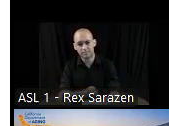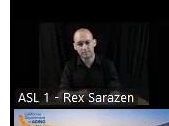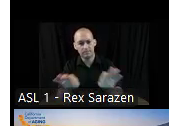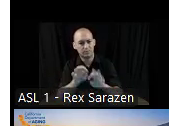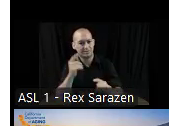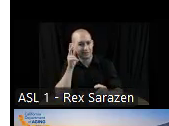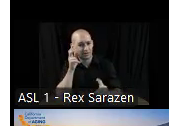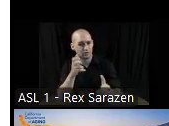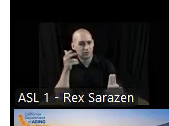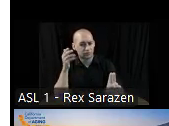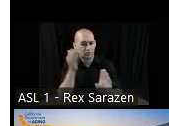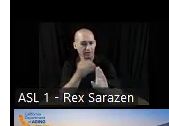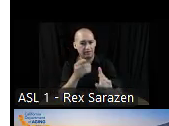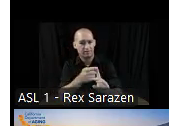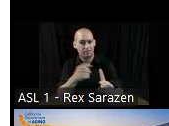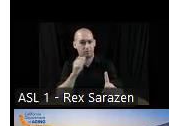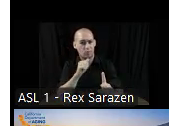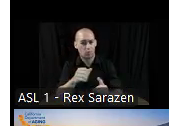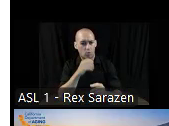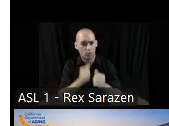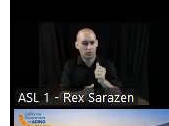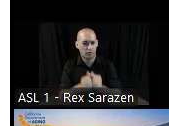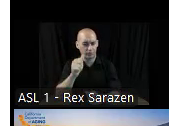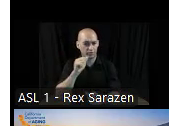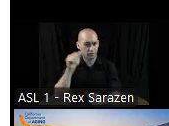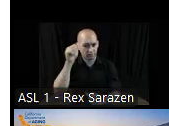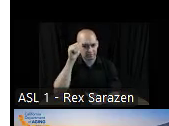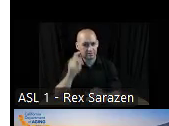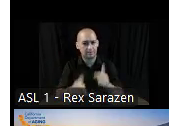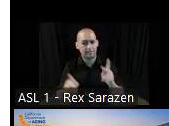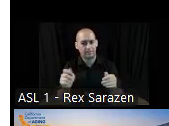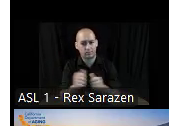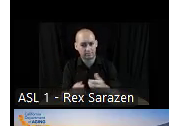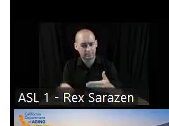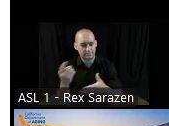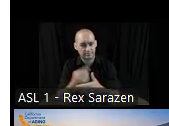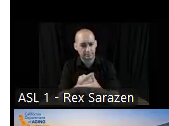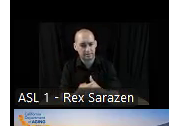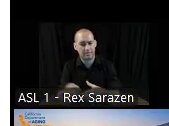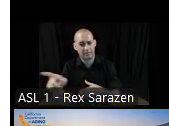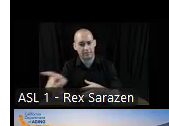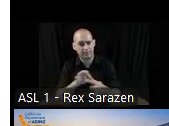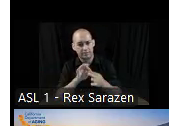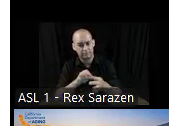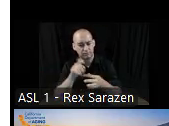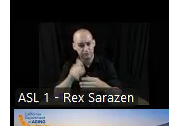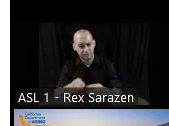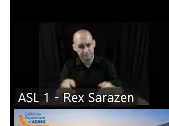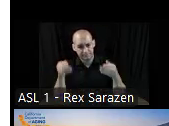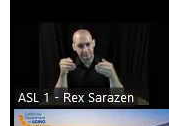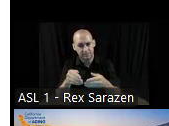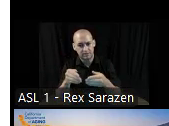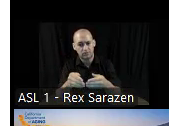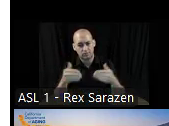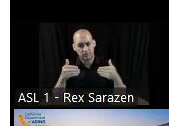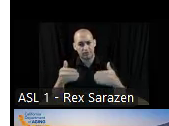adults and adults living with disabilities. Their lived experiences should always be centered as we move forward with the work of this council.